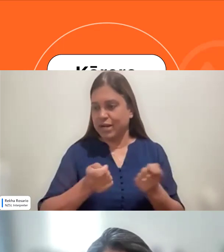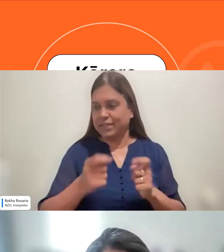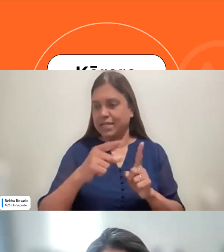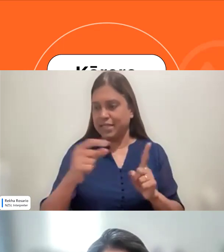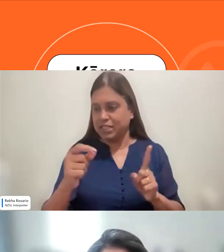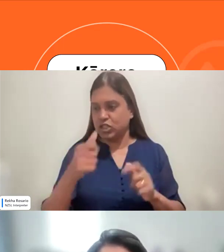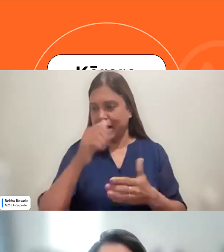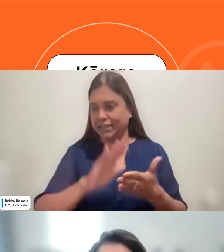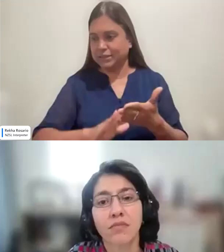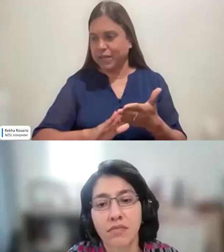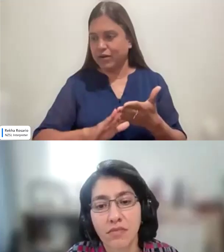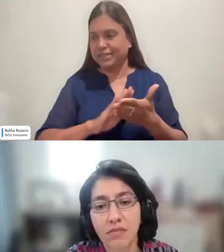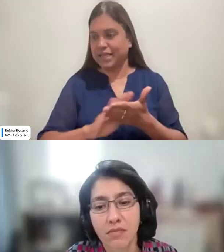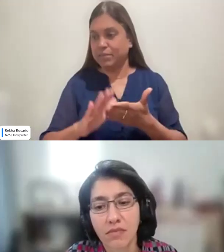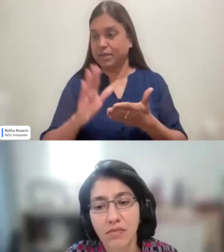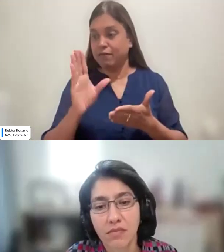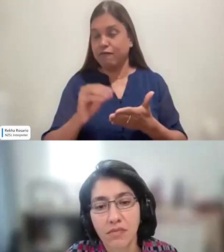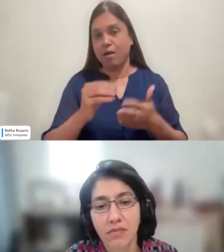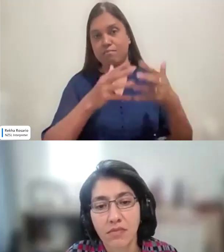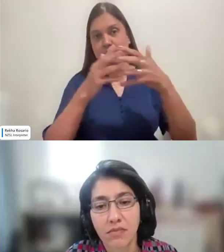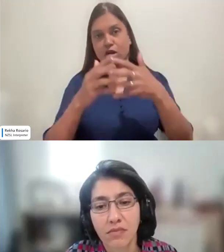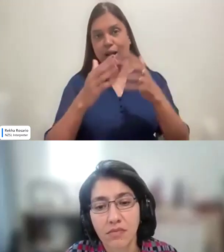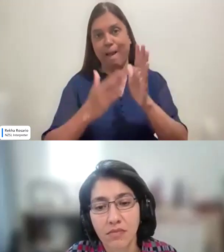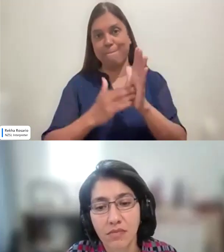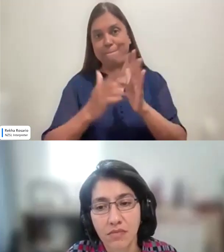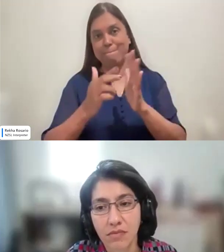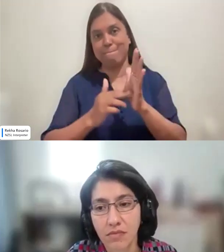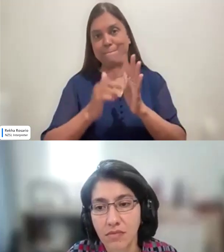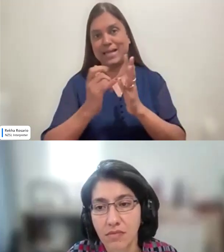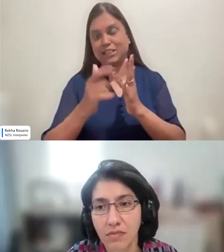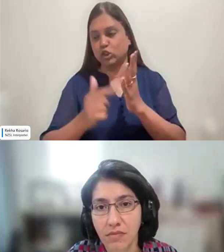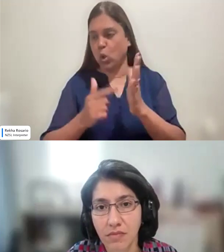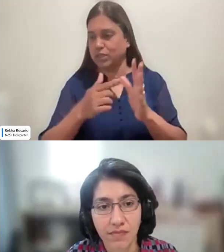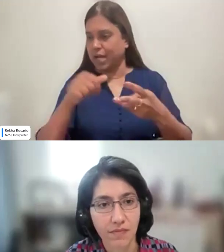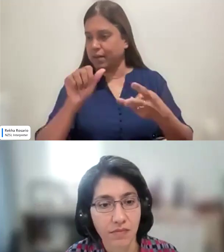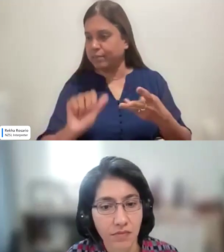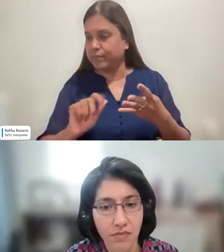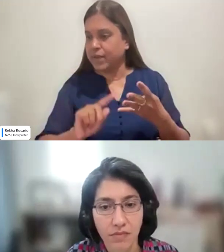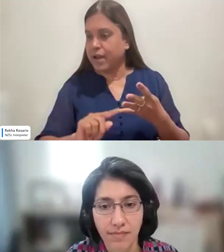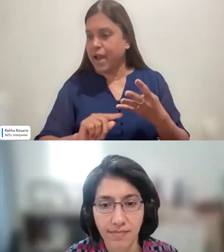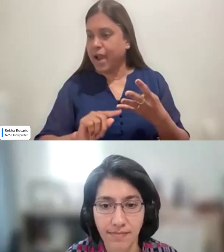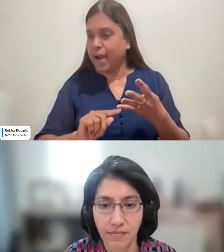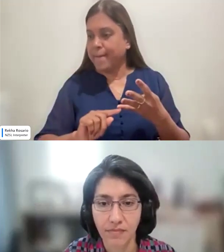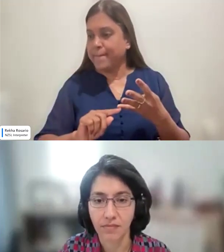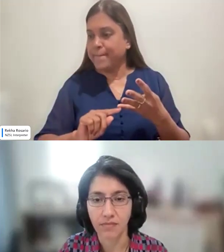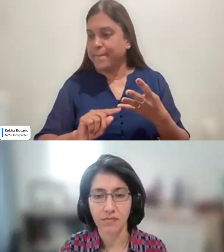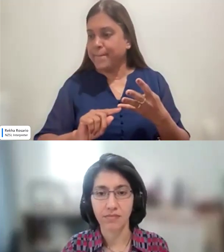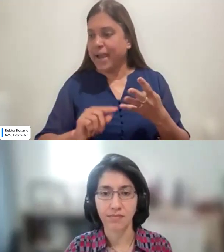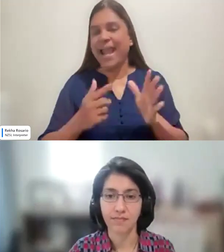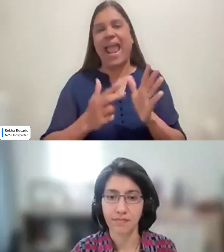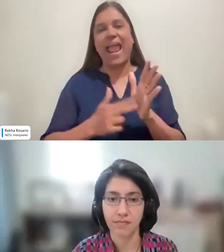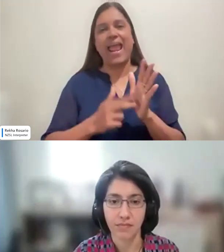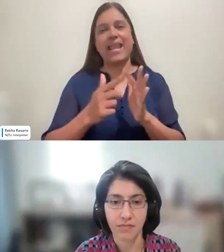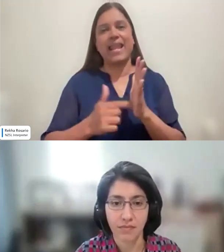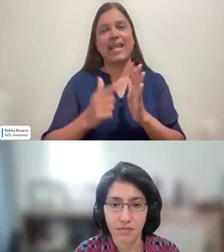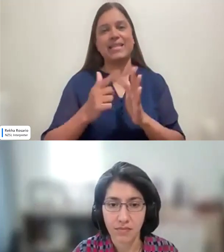County, Minnesota, and 2024 Ian Axford Fellow in Public Policy. Welcome.